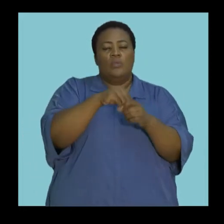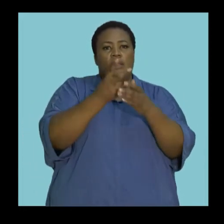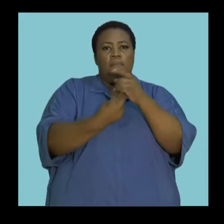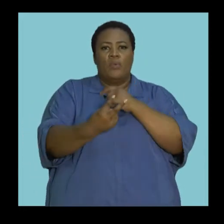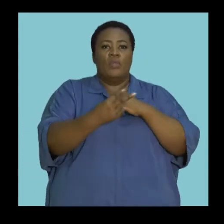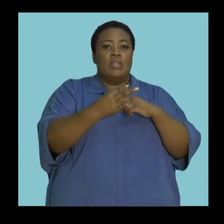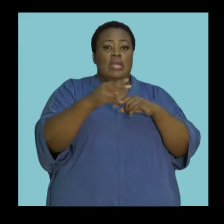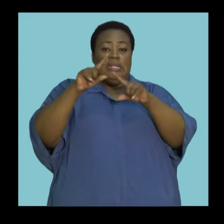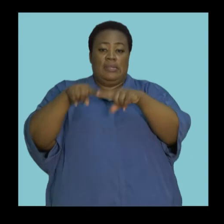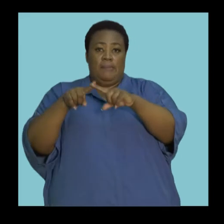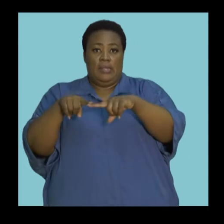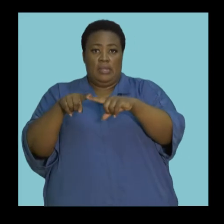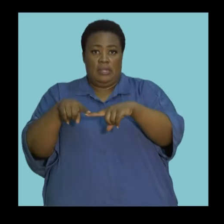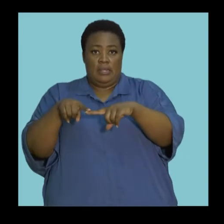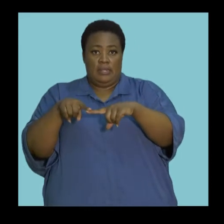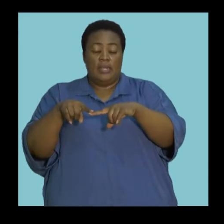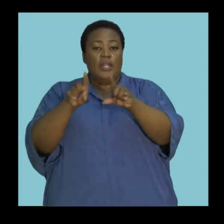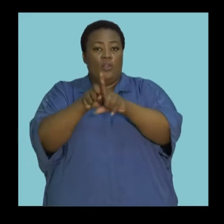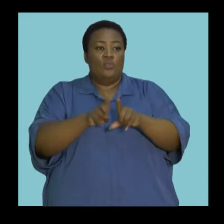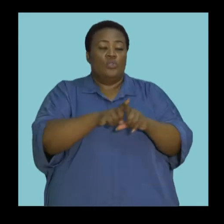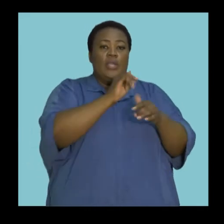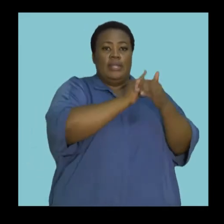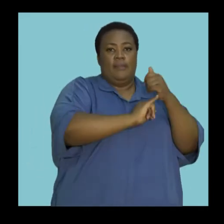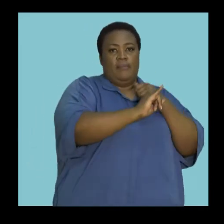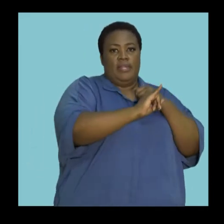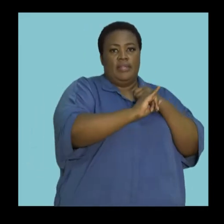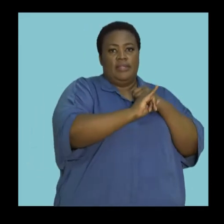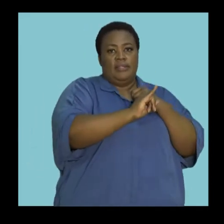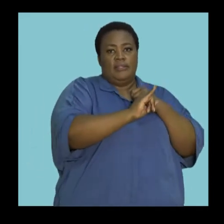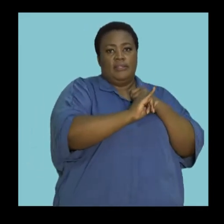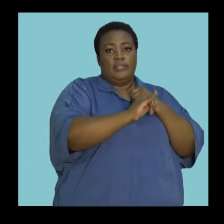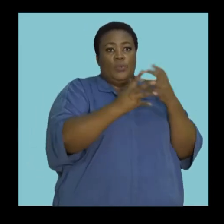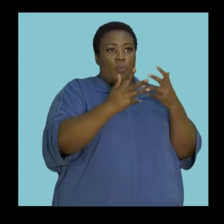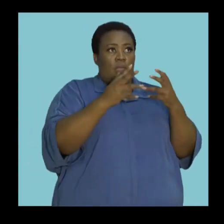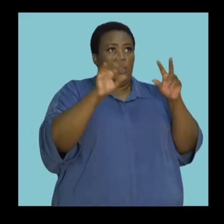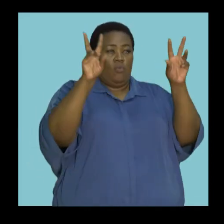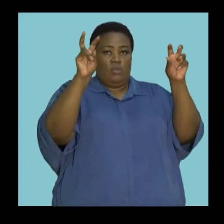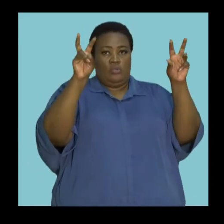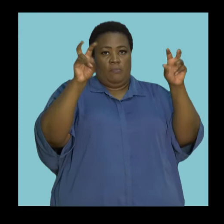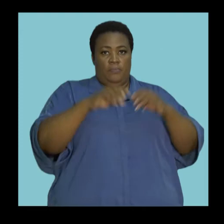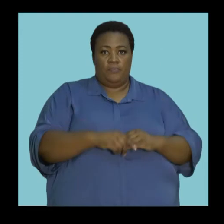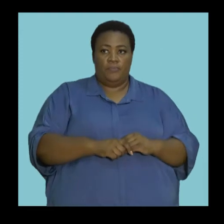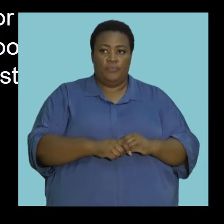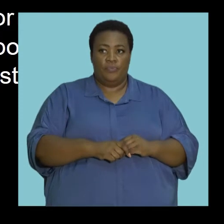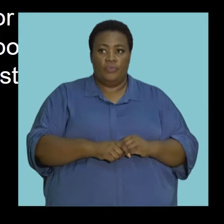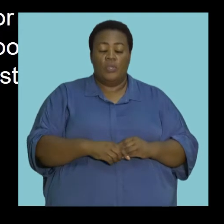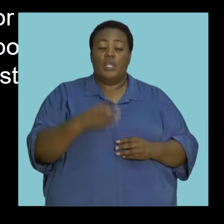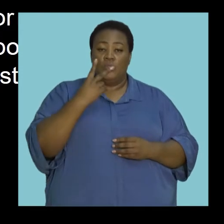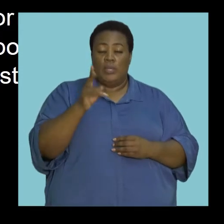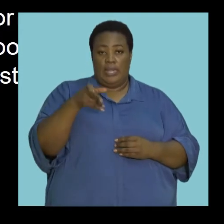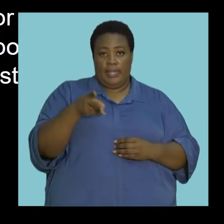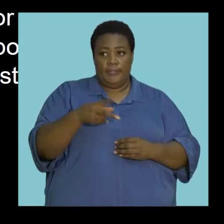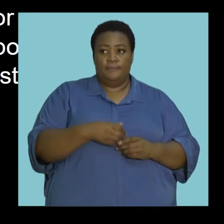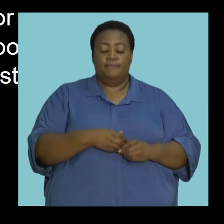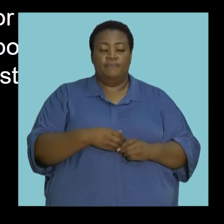I've included both the dependent variables as well as the independent variables in my heading. So let's look